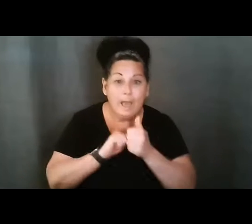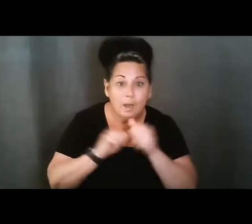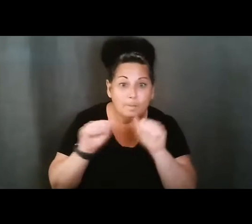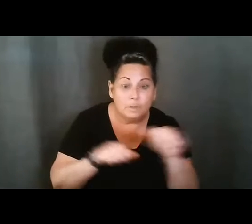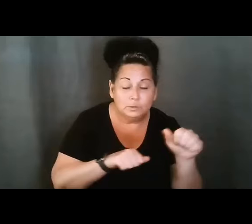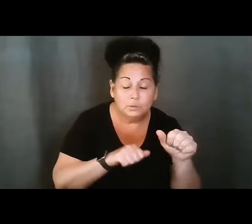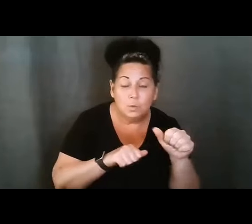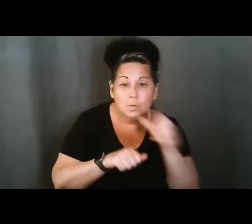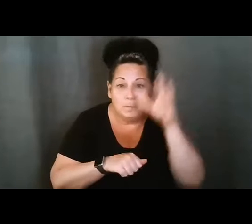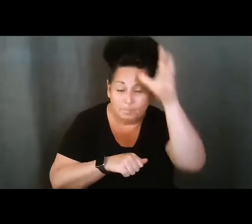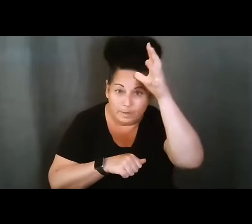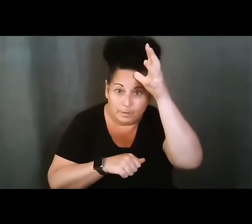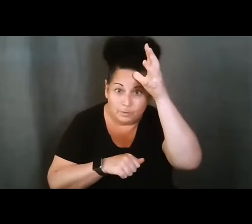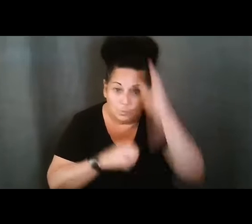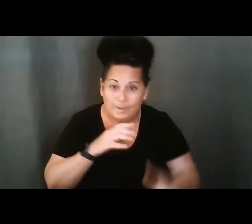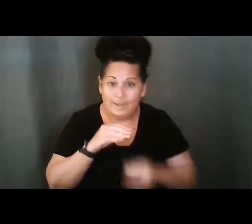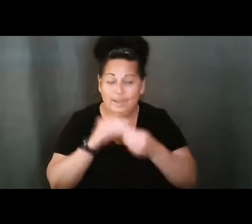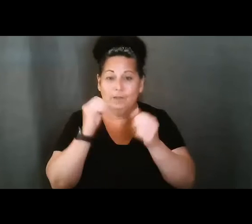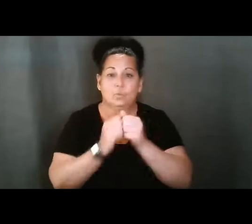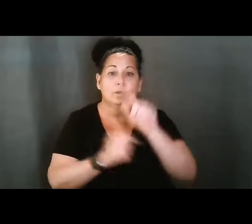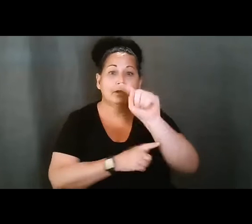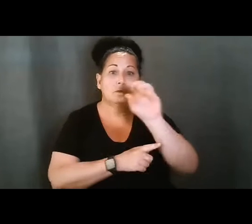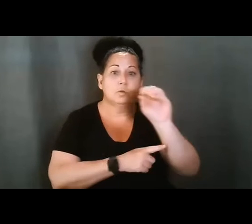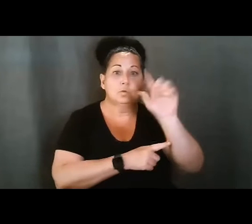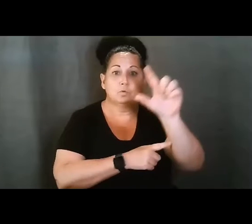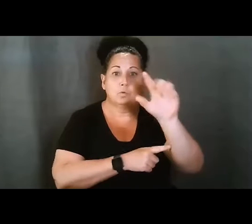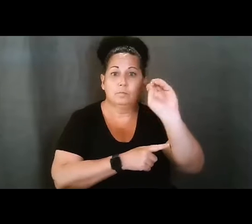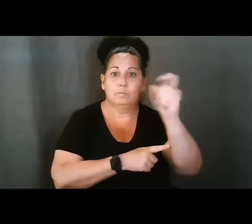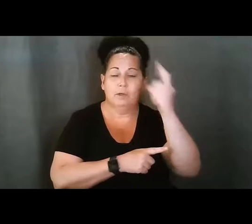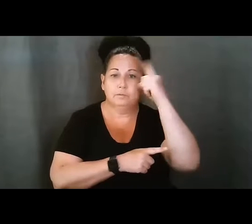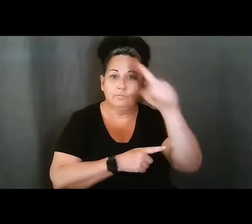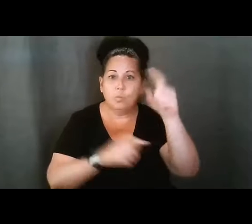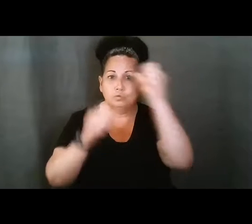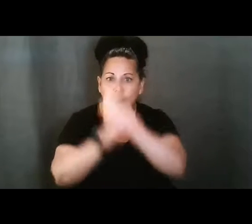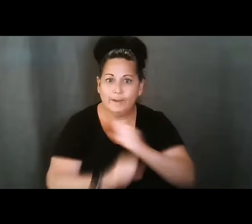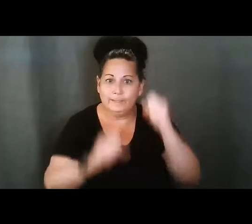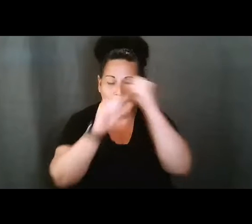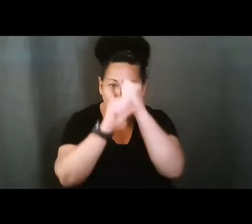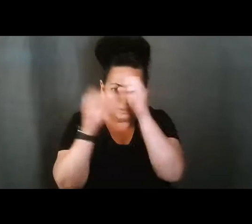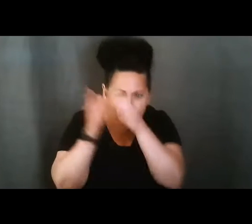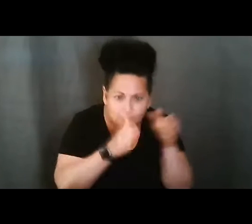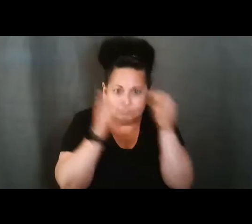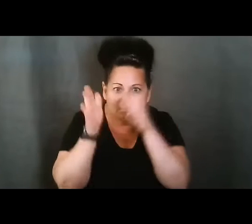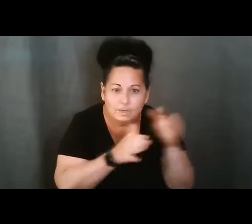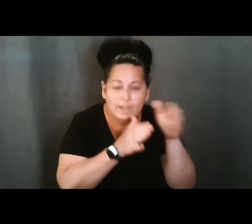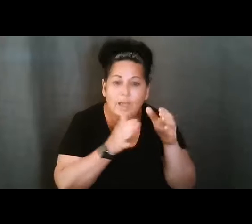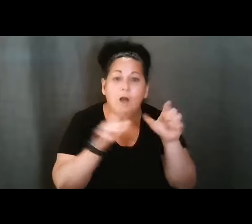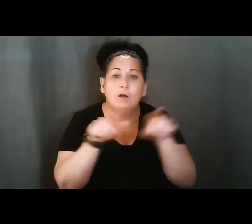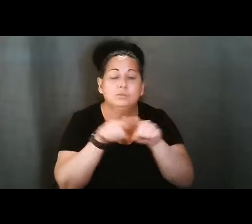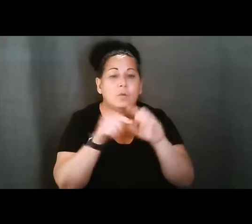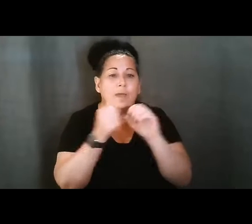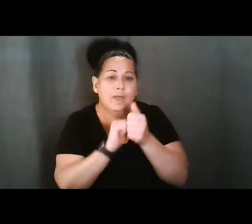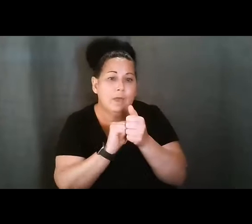of strategies, and he will model how parents can promote and encourage